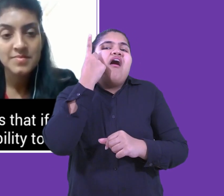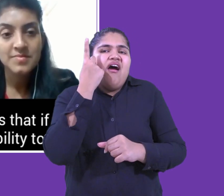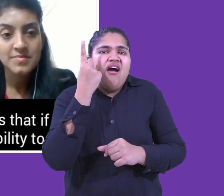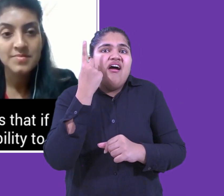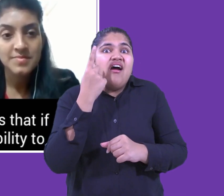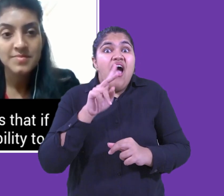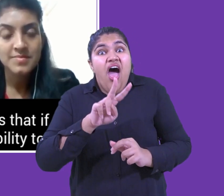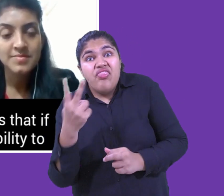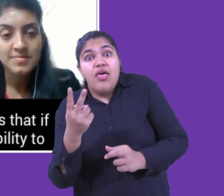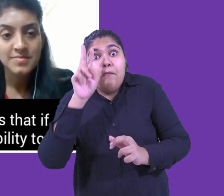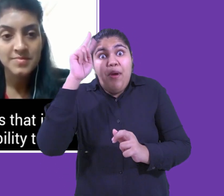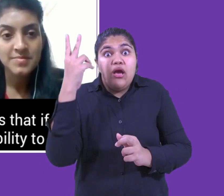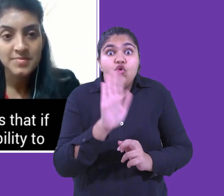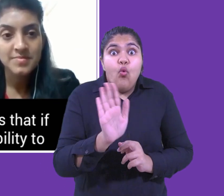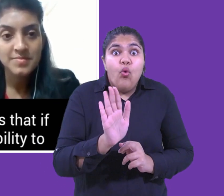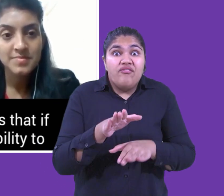anybody has a